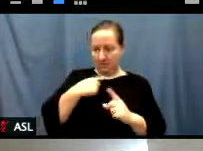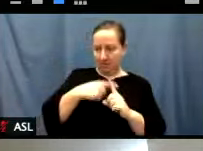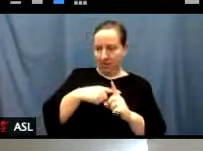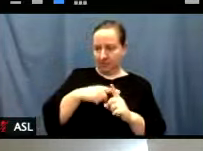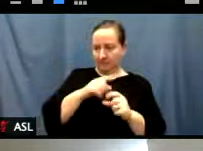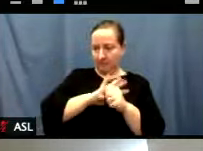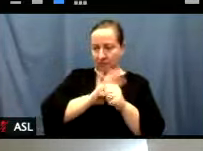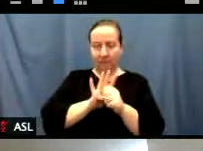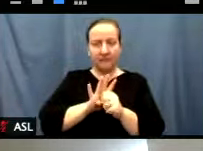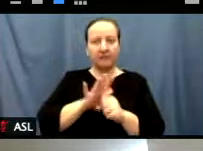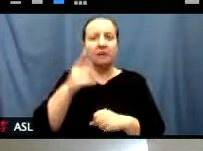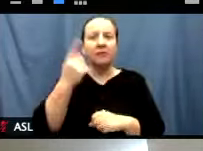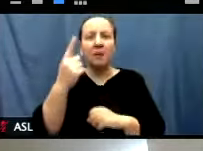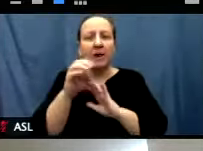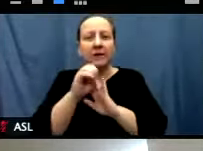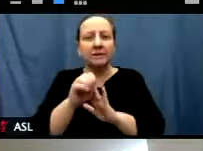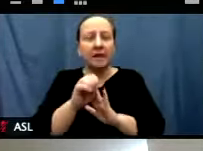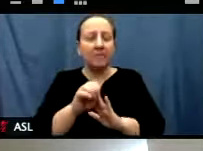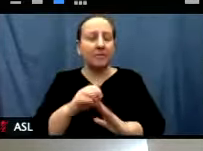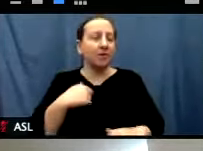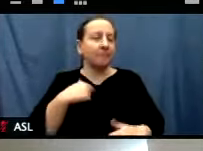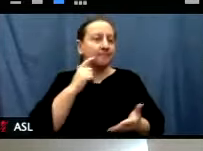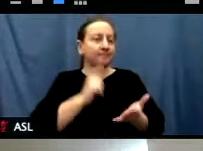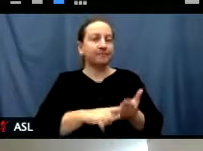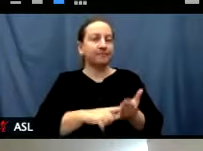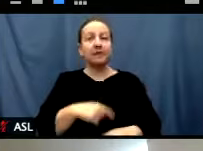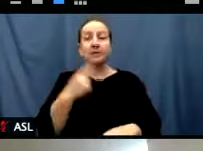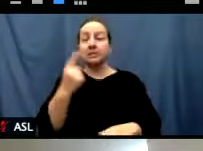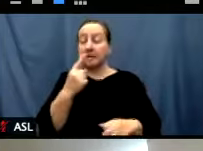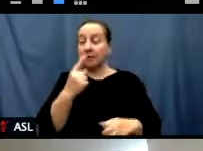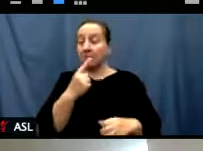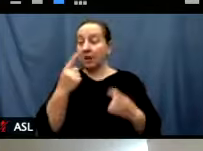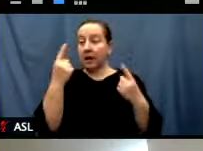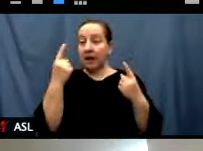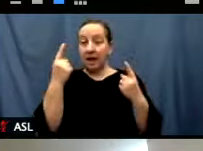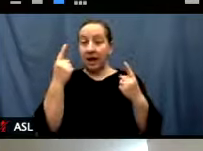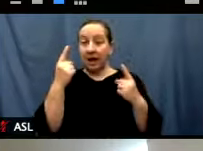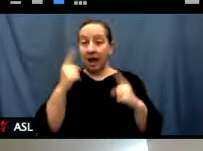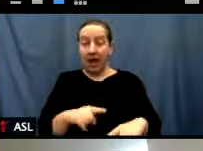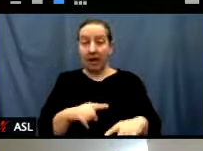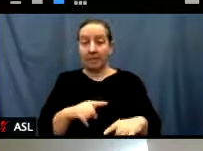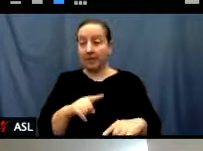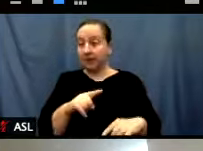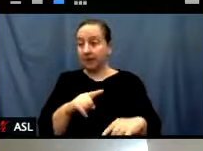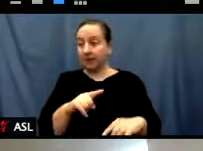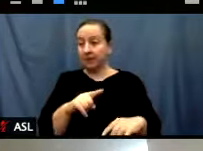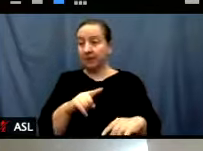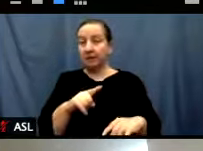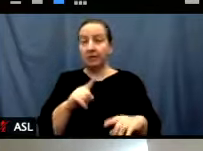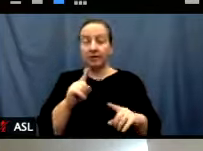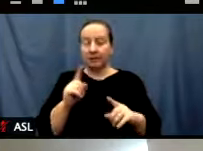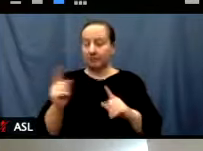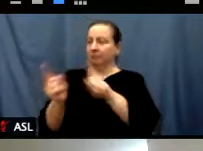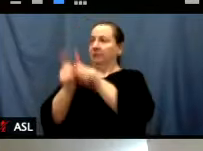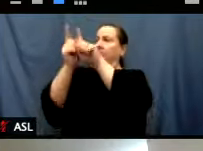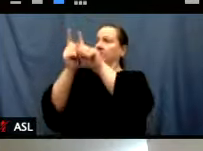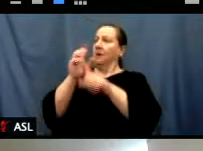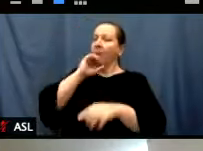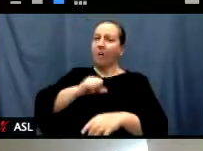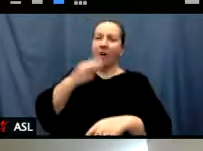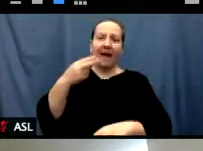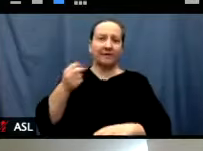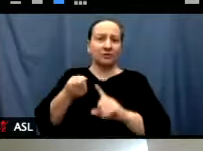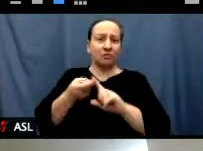of the great examples I think I've heard is that somebody ended up running into an old high school friend in line